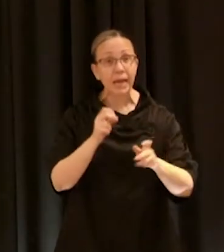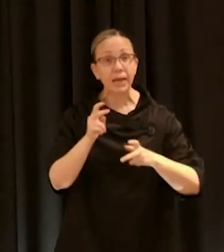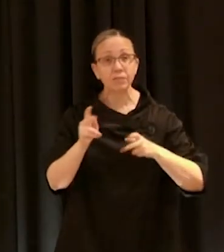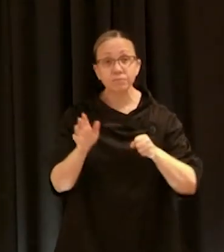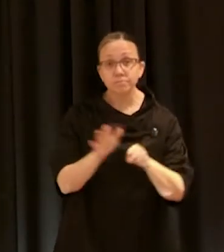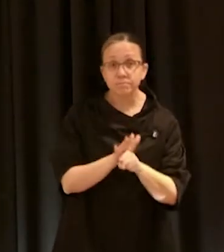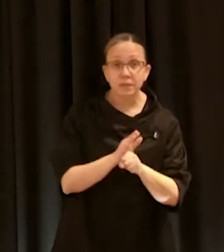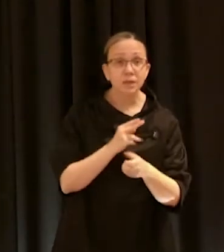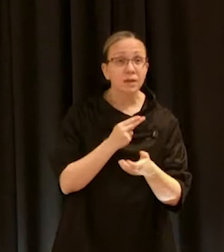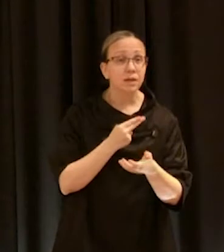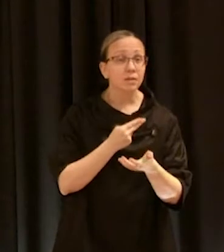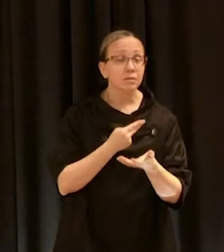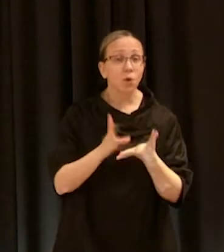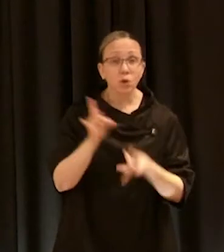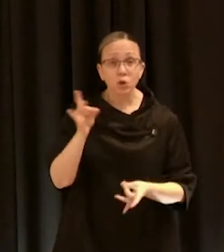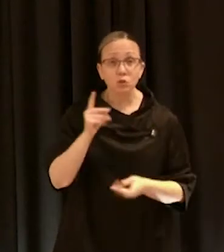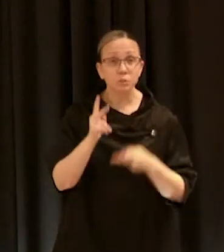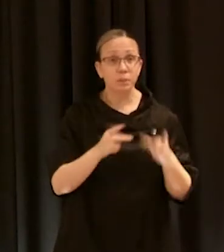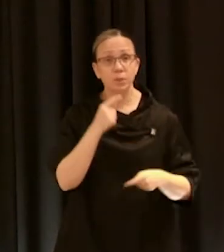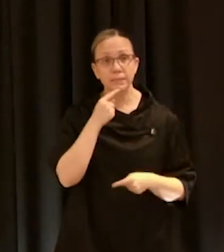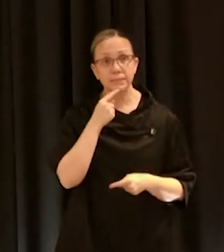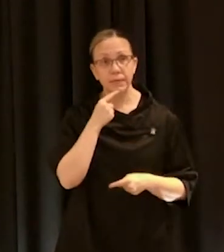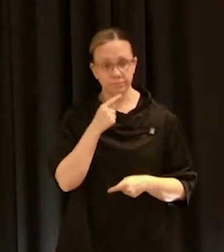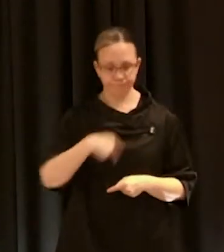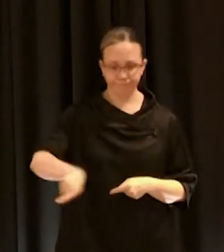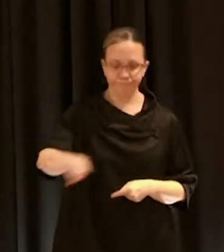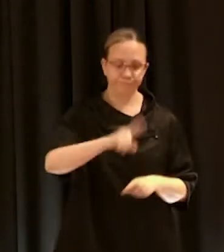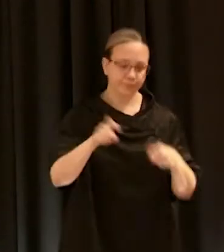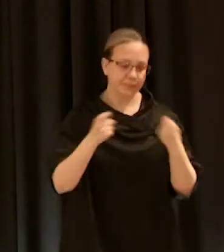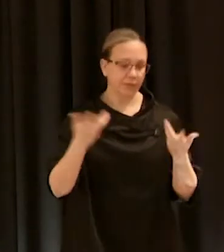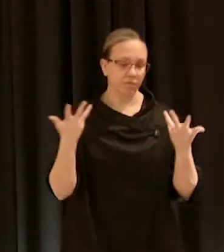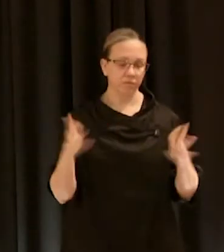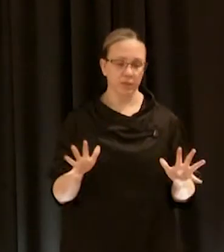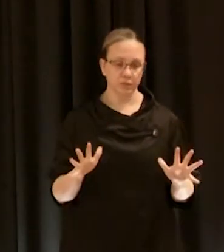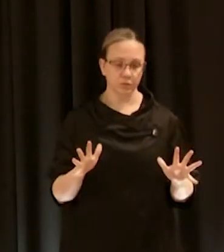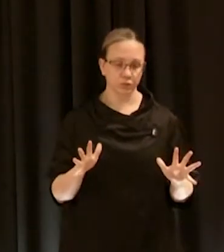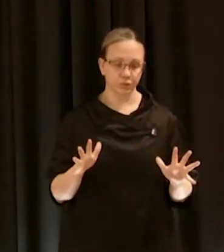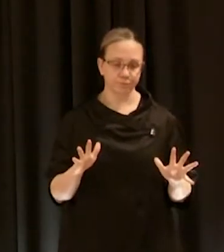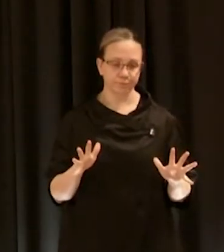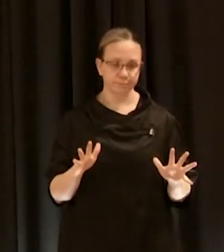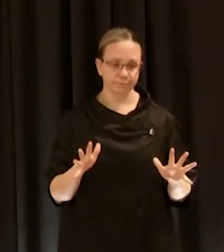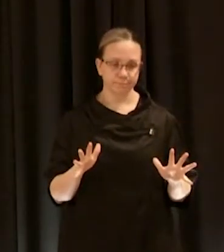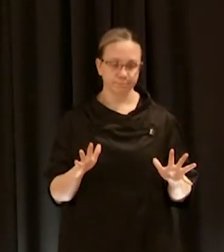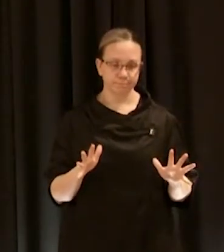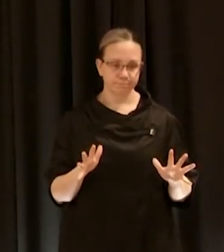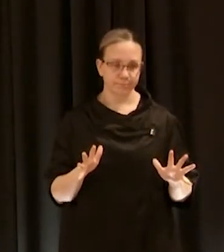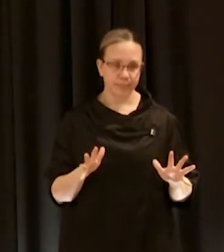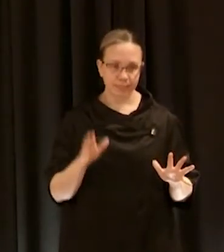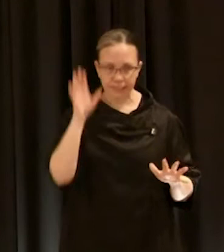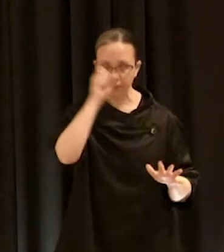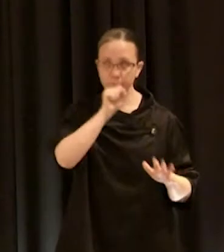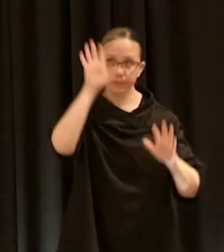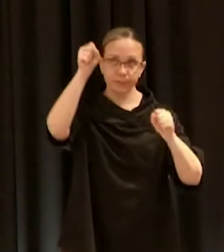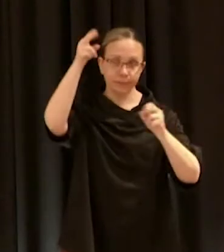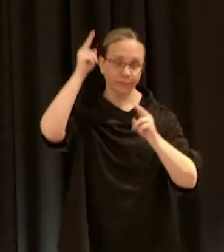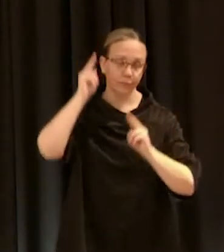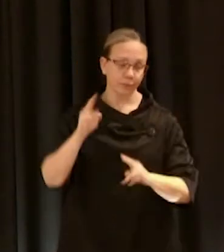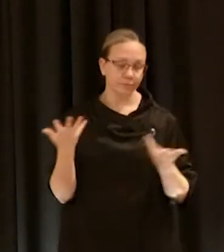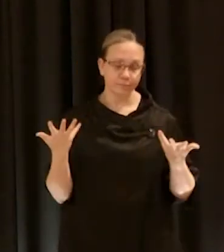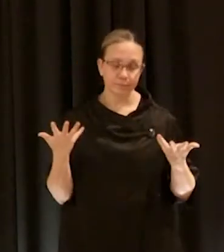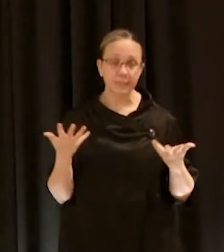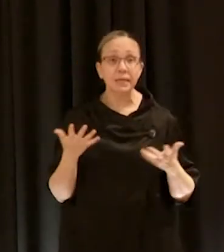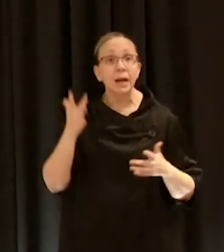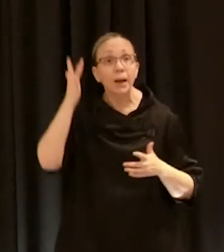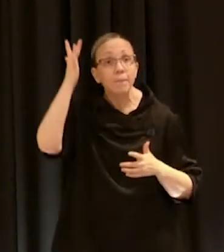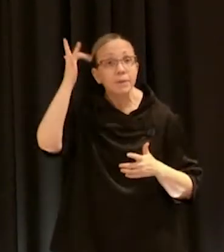sanctified, Holy Ghost-filled people, and he said, all of you have sinned and come short of the glory of God.